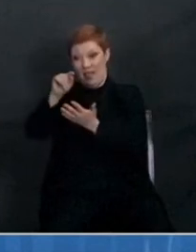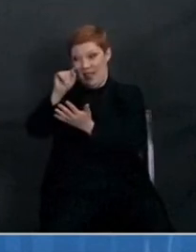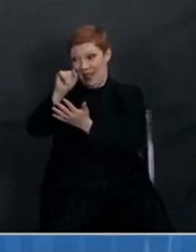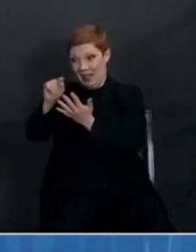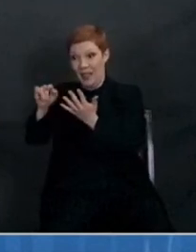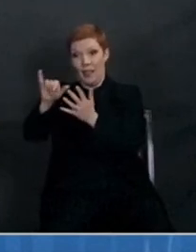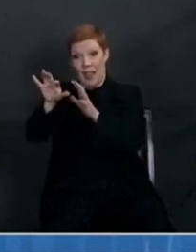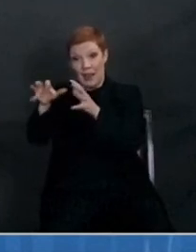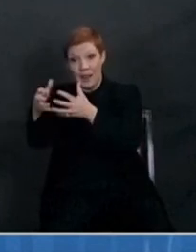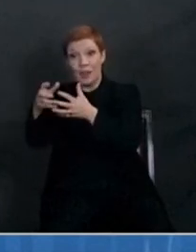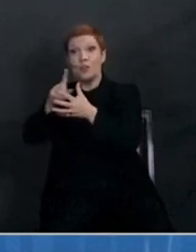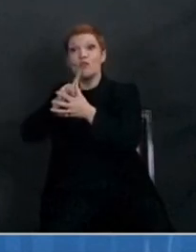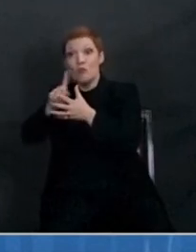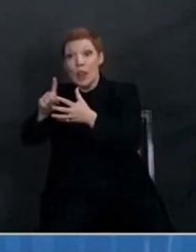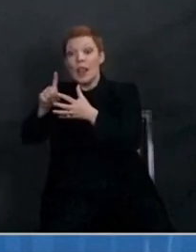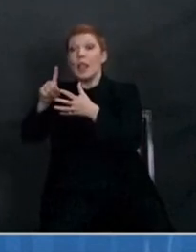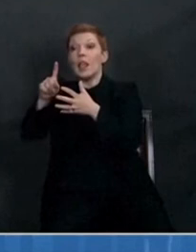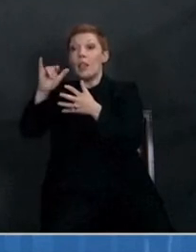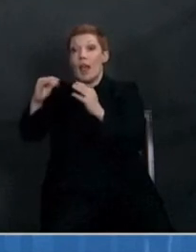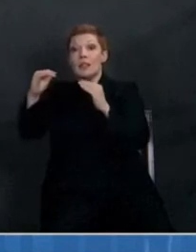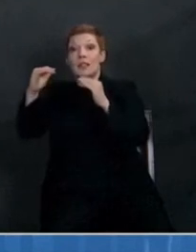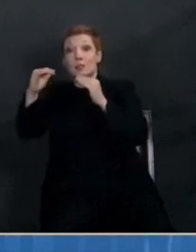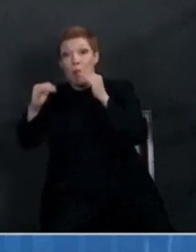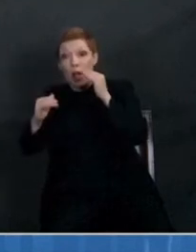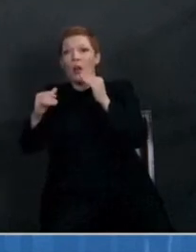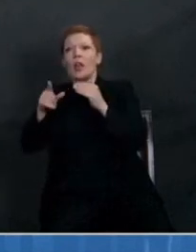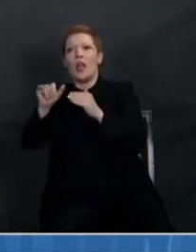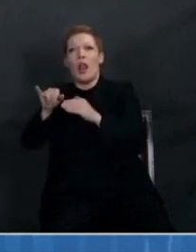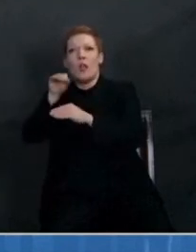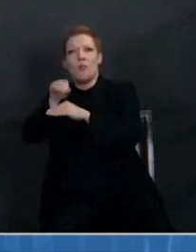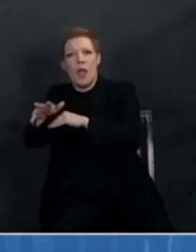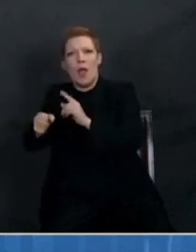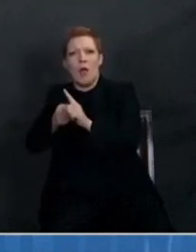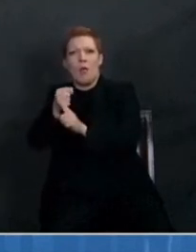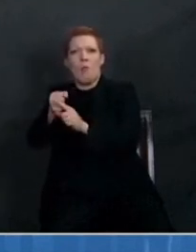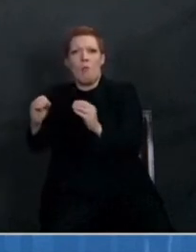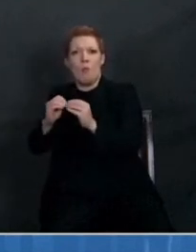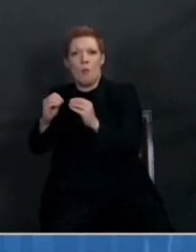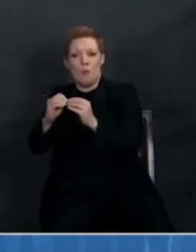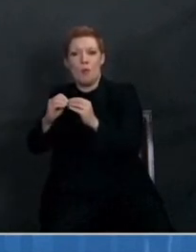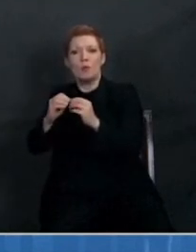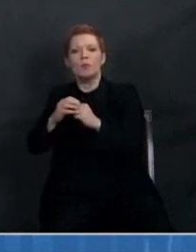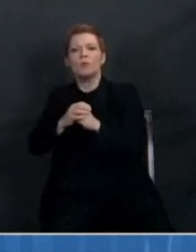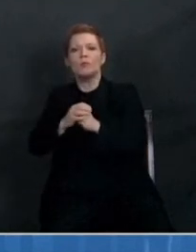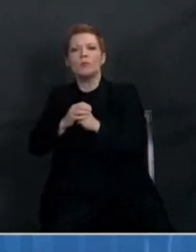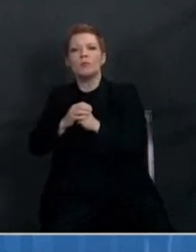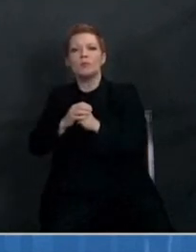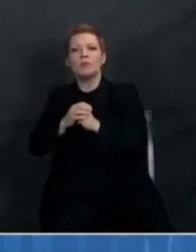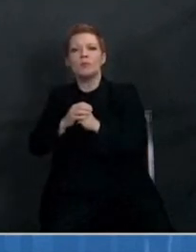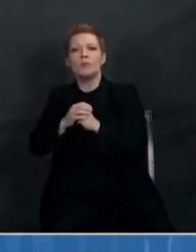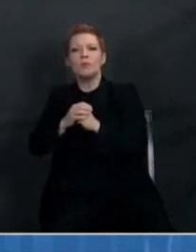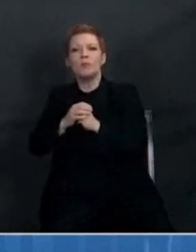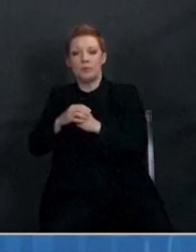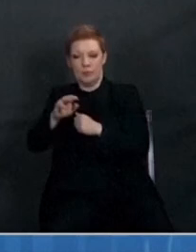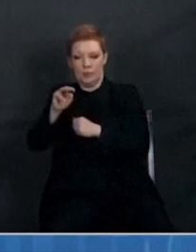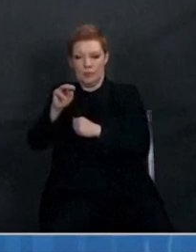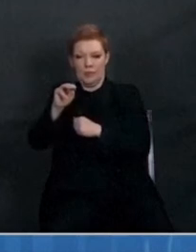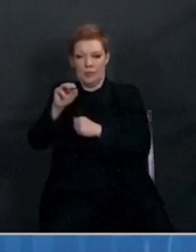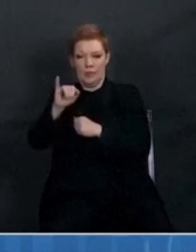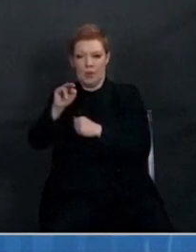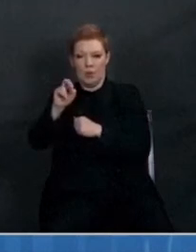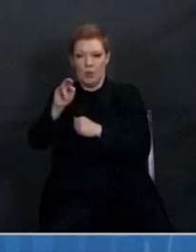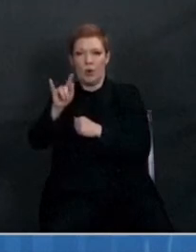story, and graphs like these, though, don't tell the full picture. So at first glance, it may look like minority groups do not